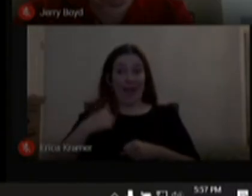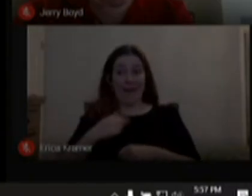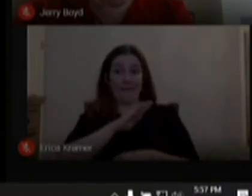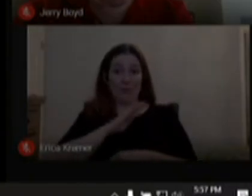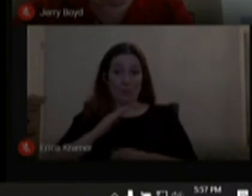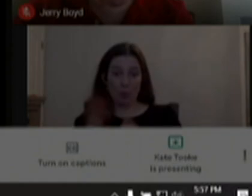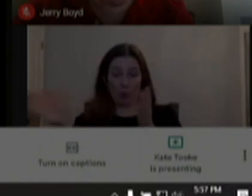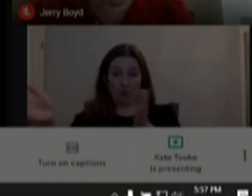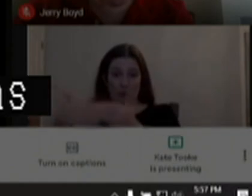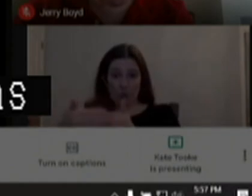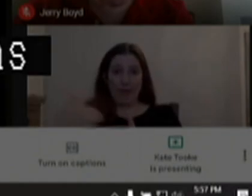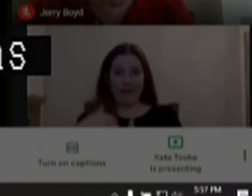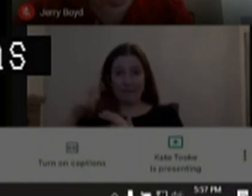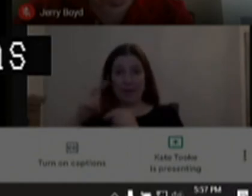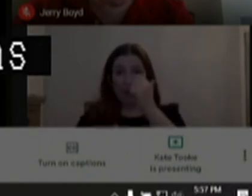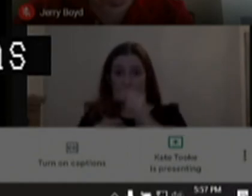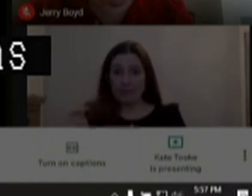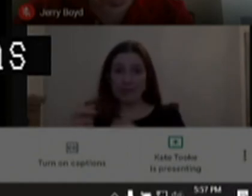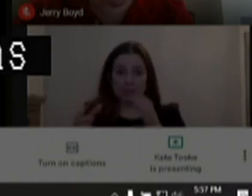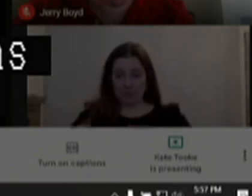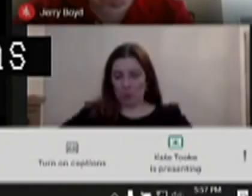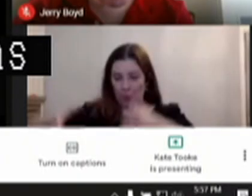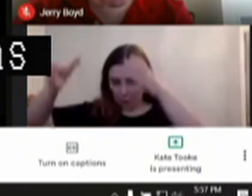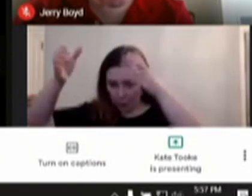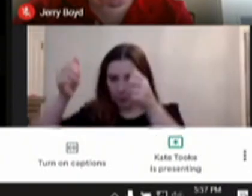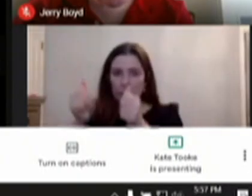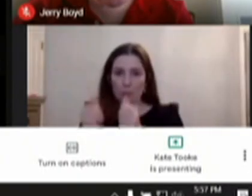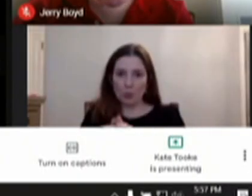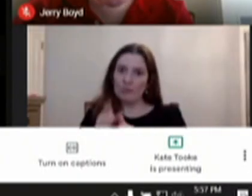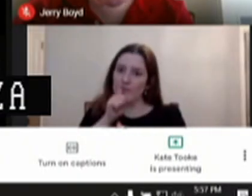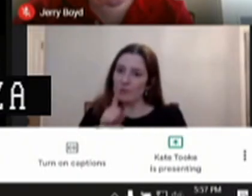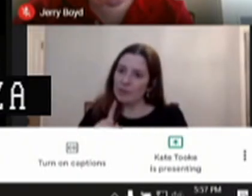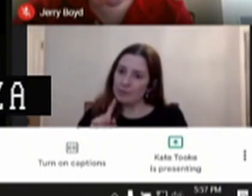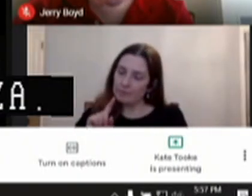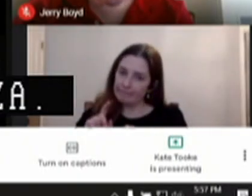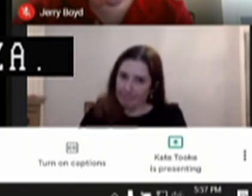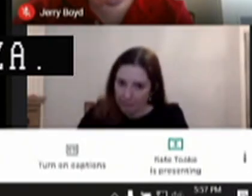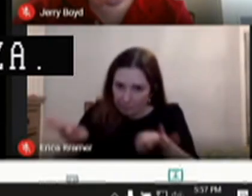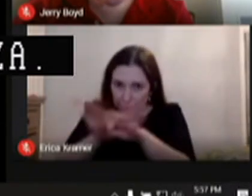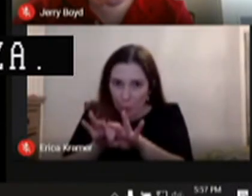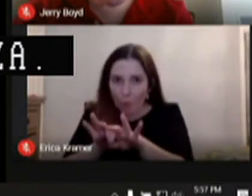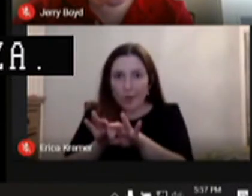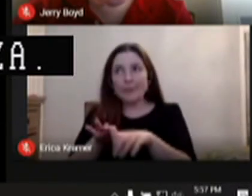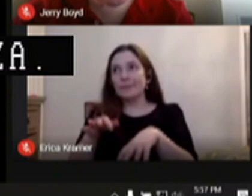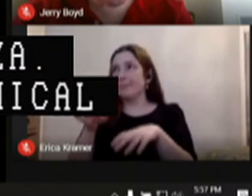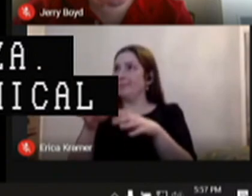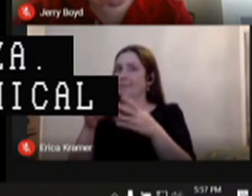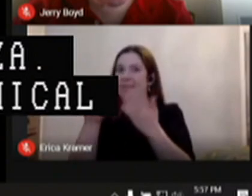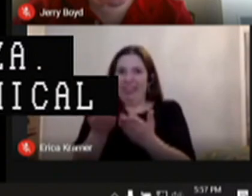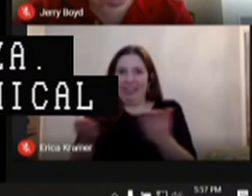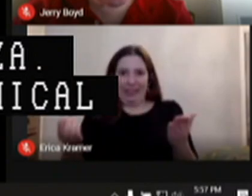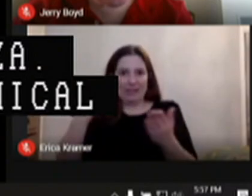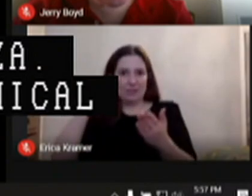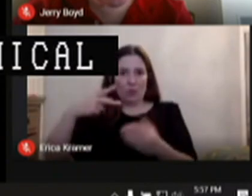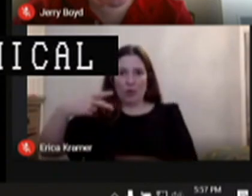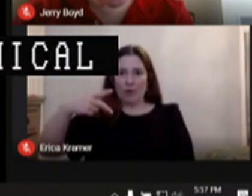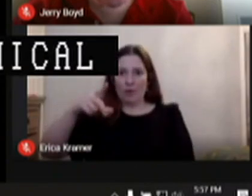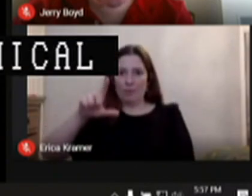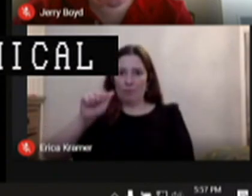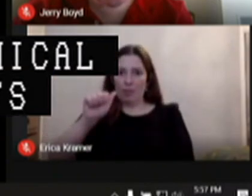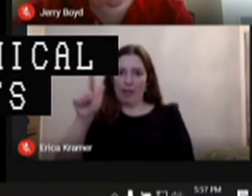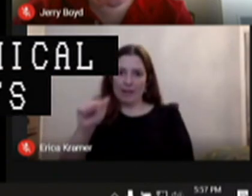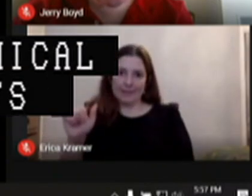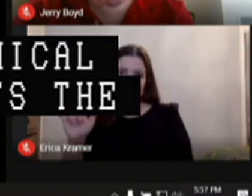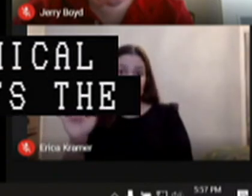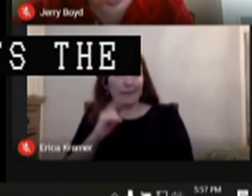that has critical infrastructure for the plaza, restrooms, as well as mechanical infrastructure that supports the operation of the plaza. So